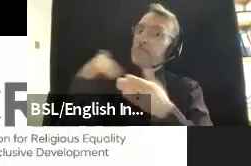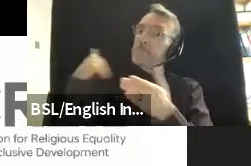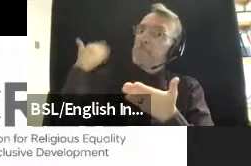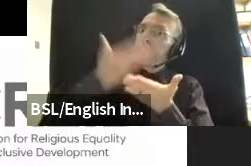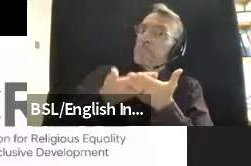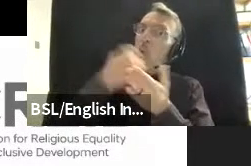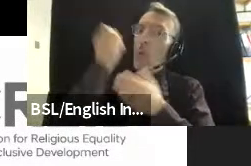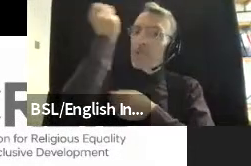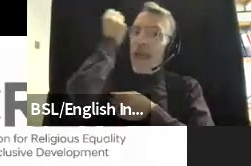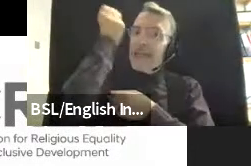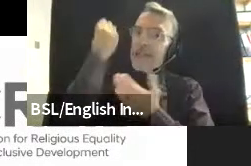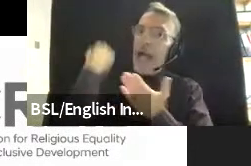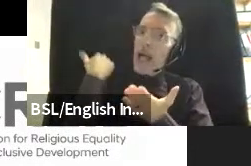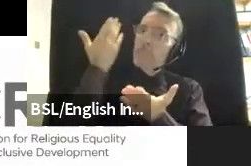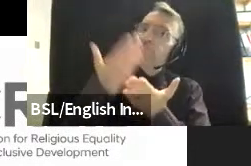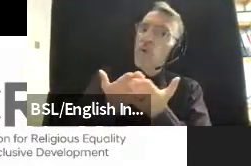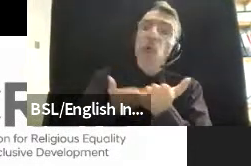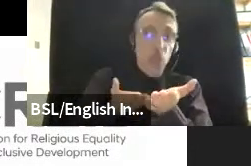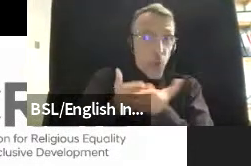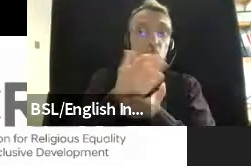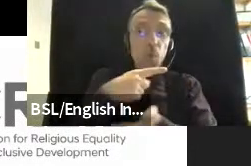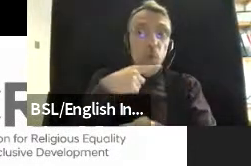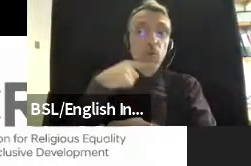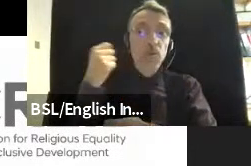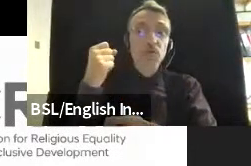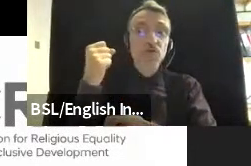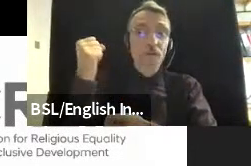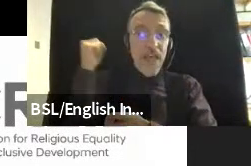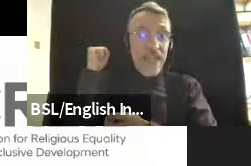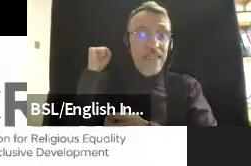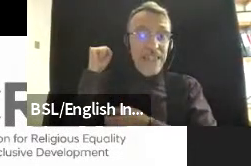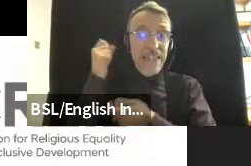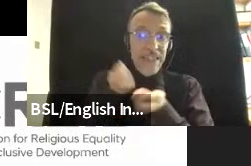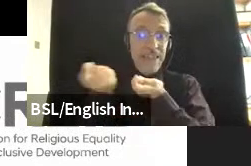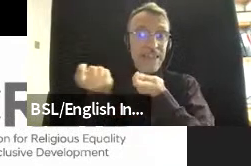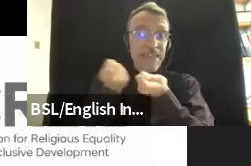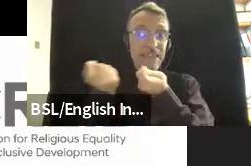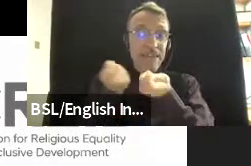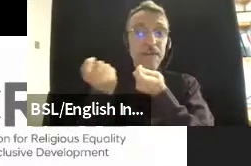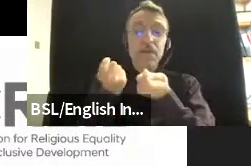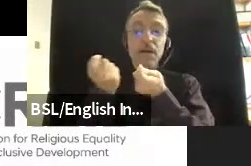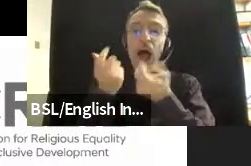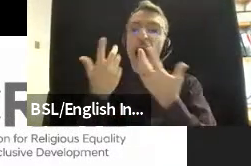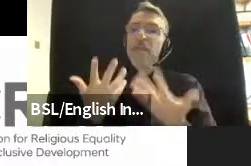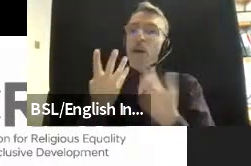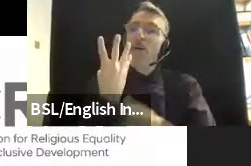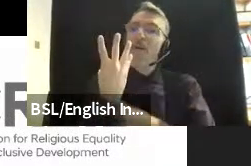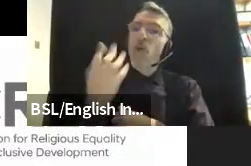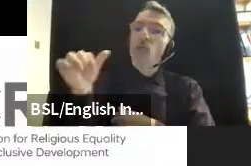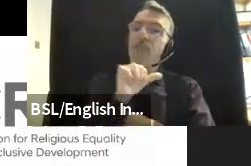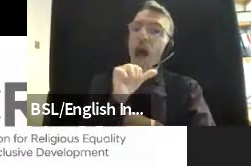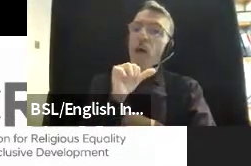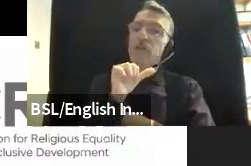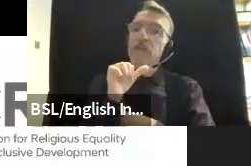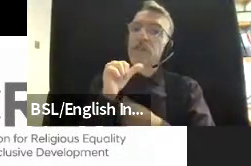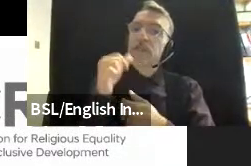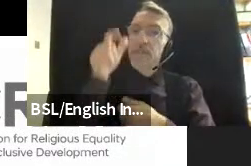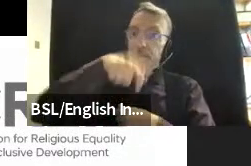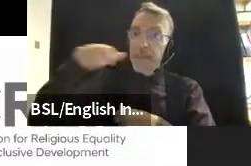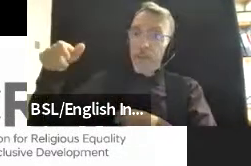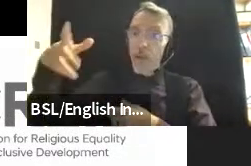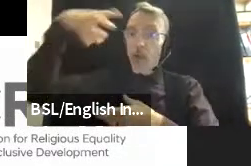time, even during the Soviet times. And currently they estimate for 4,000 followers across